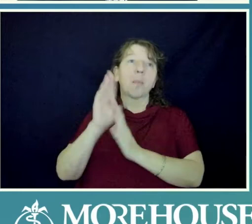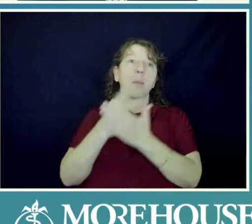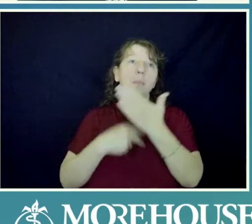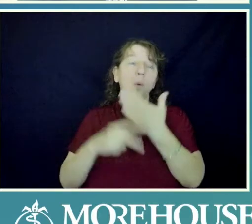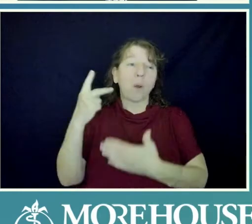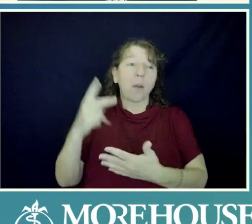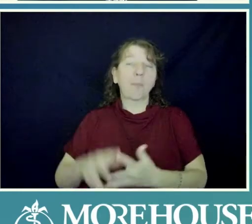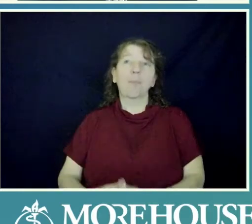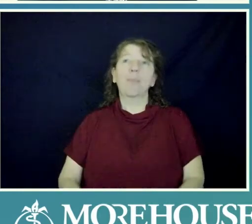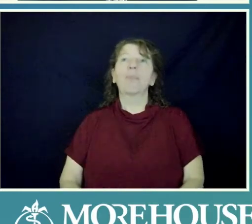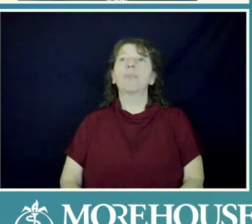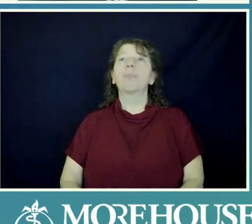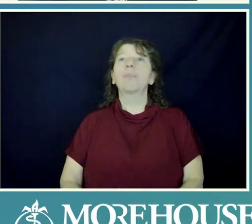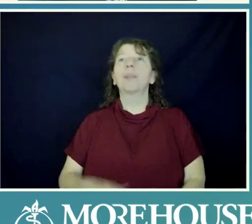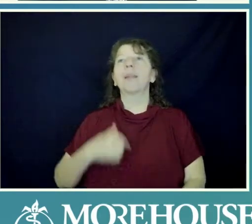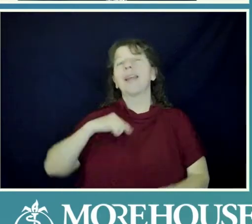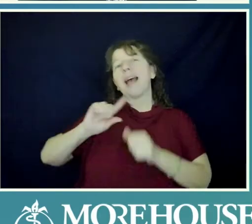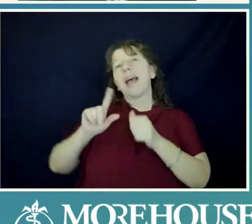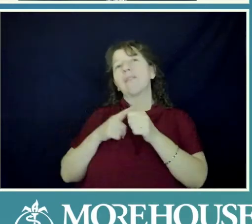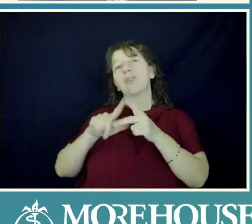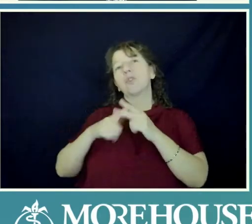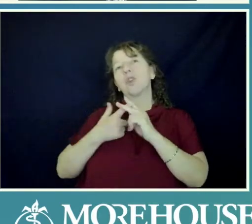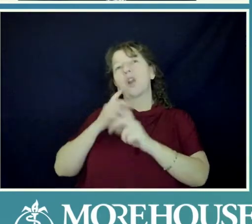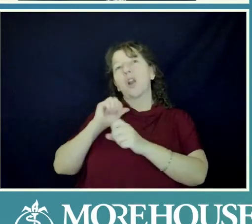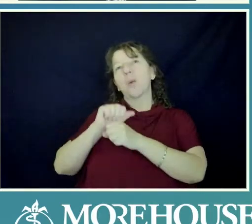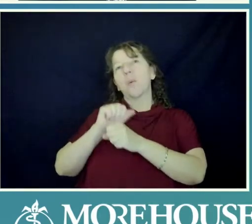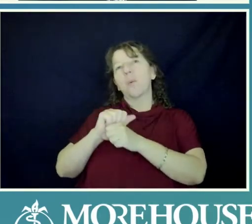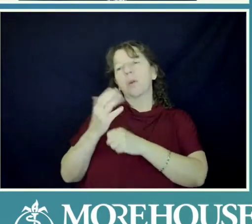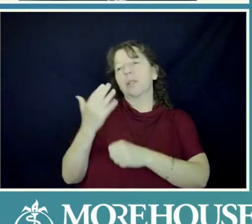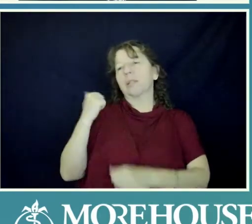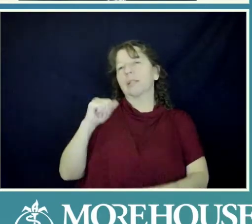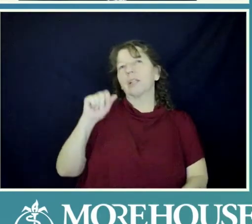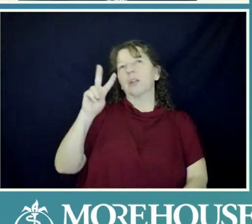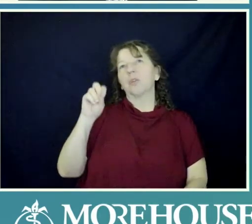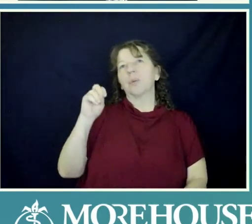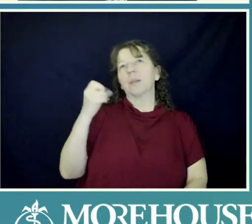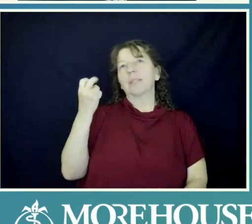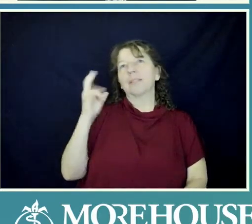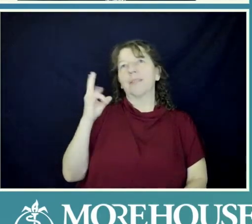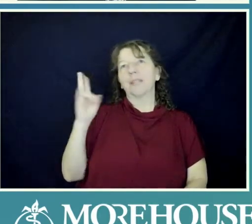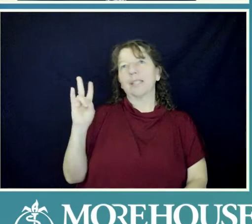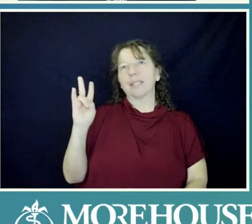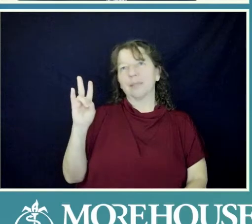originally started working with the program in 2017.